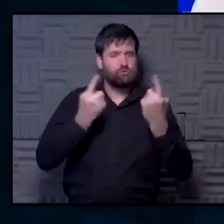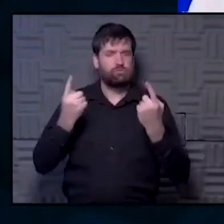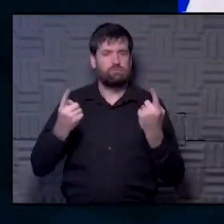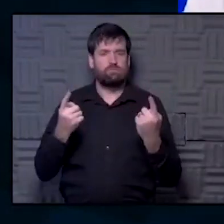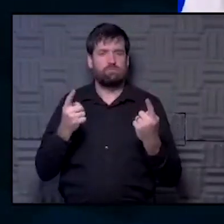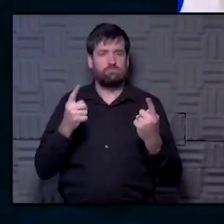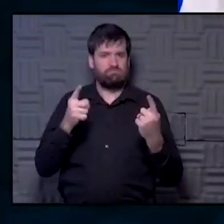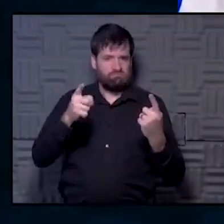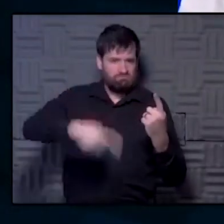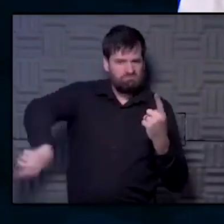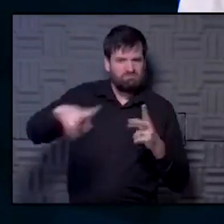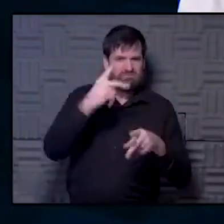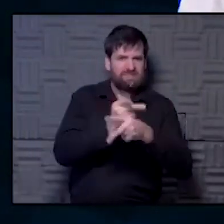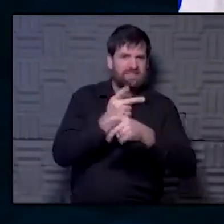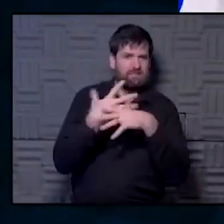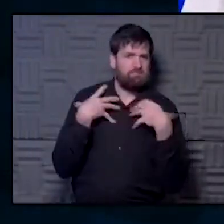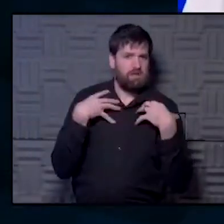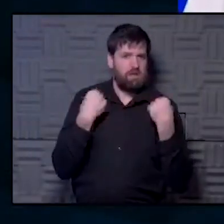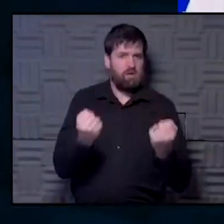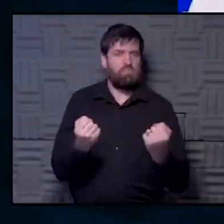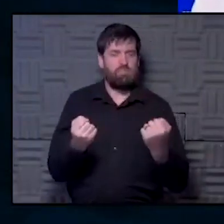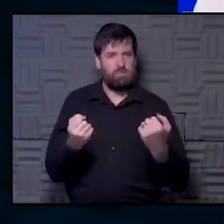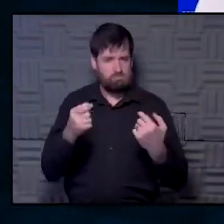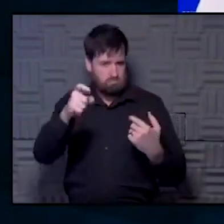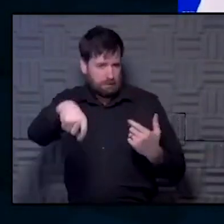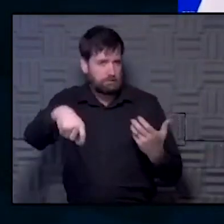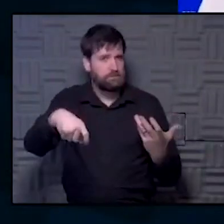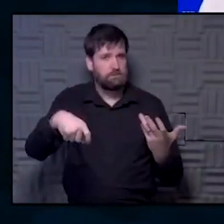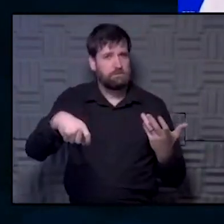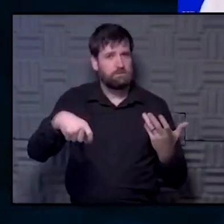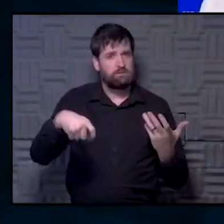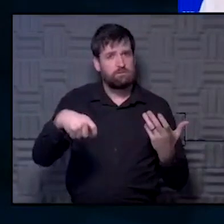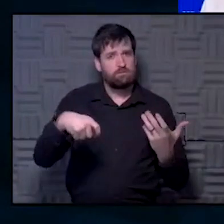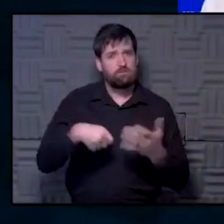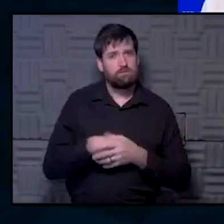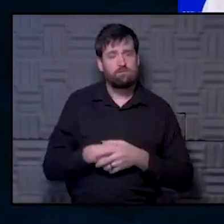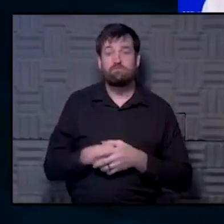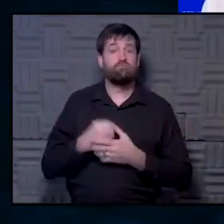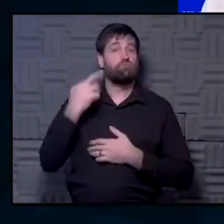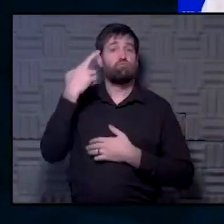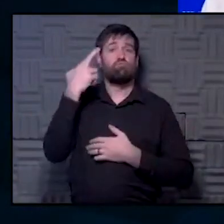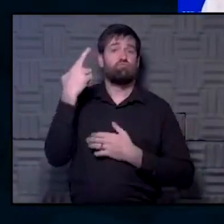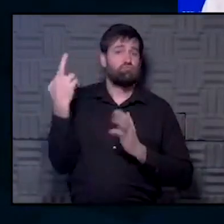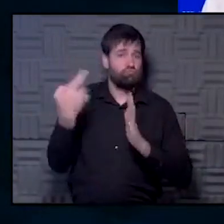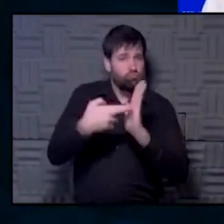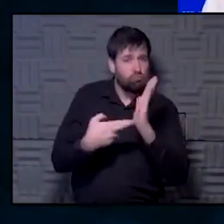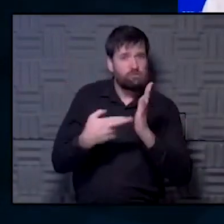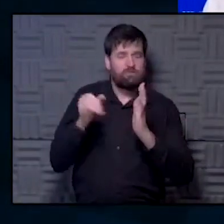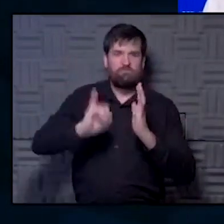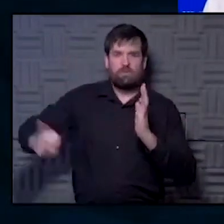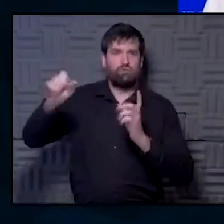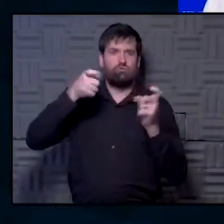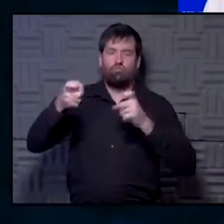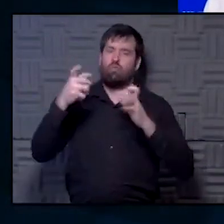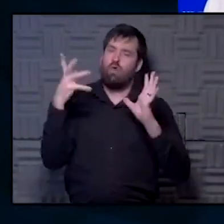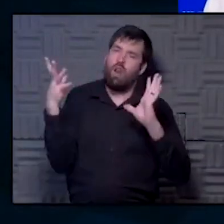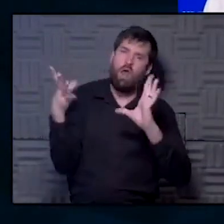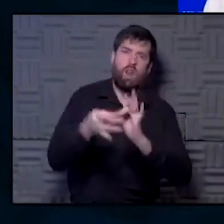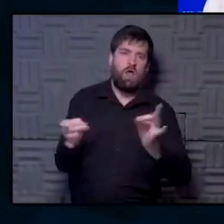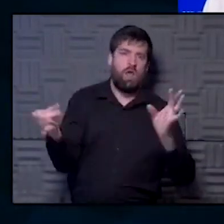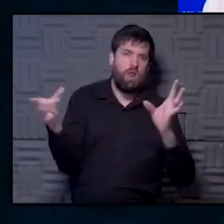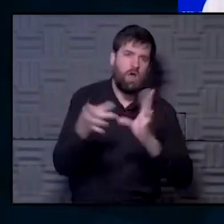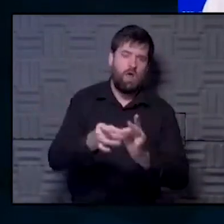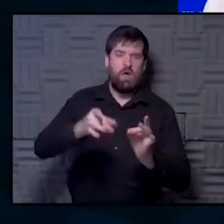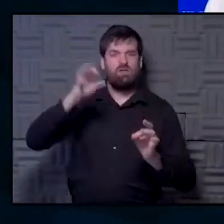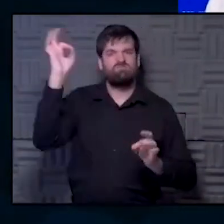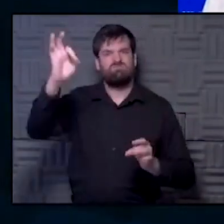keep everybody healthy through a crisis like this. And it's certainly the rules of infection control. You guys have heard us preach about that 1,000 times if you've heard it